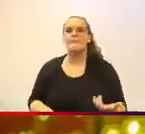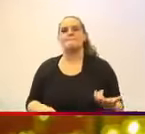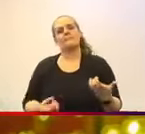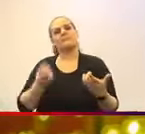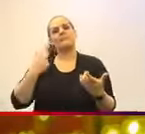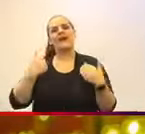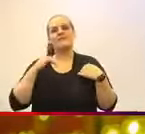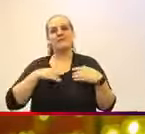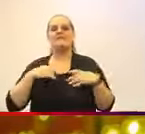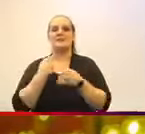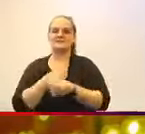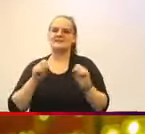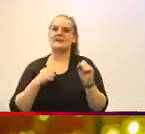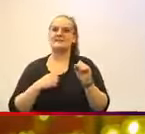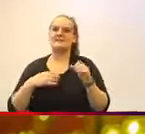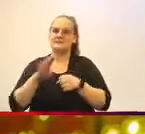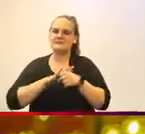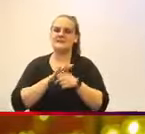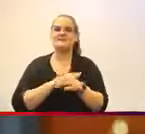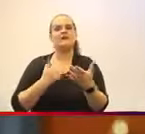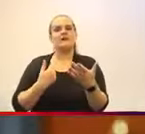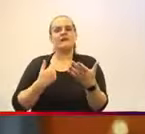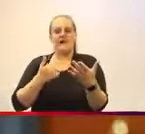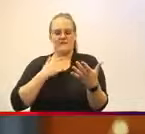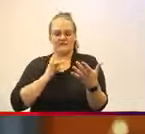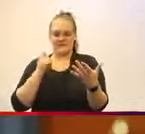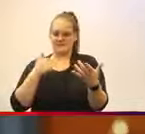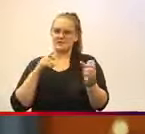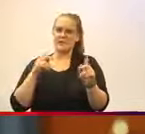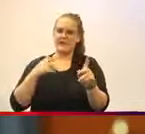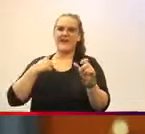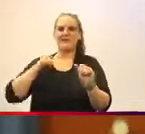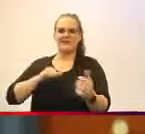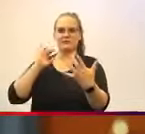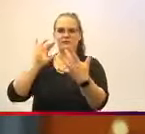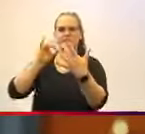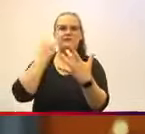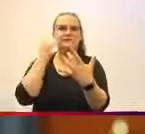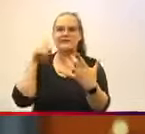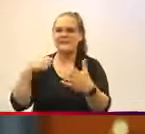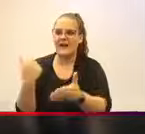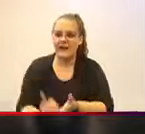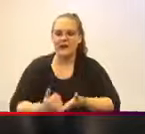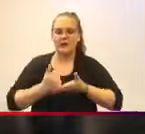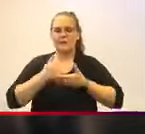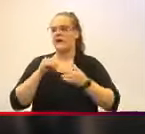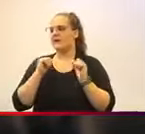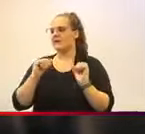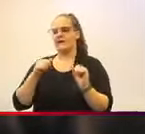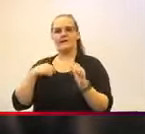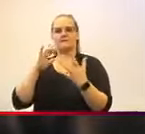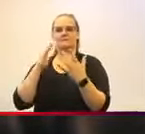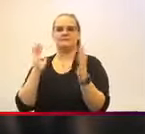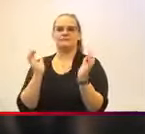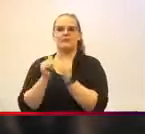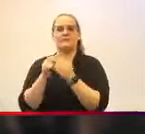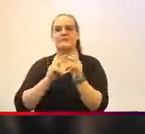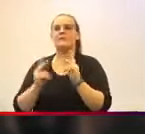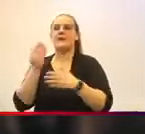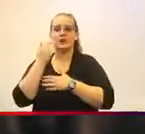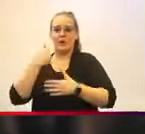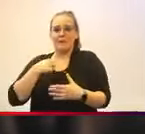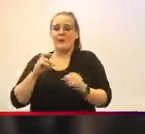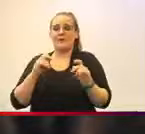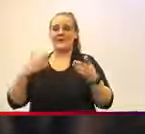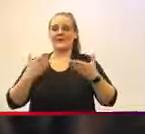to reach out for help when I need it. I can come in and talk to people and know that I'm okay here. I've been able to figure